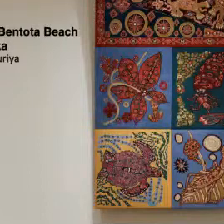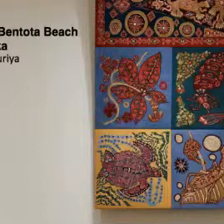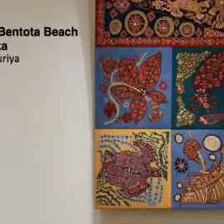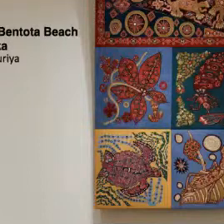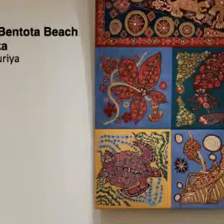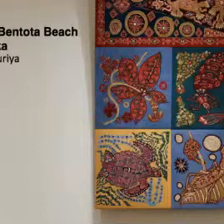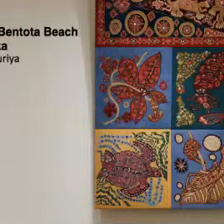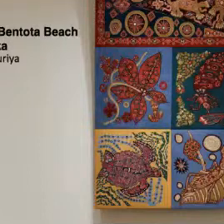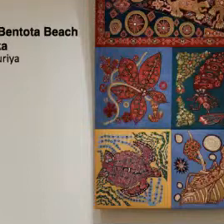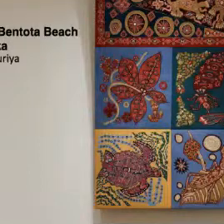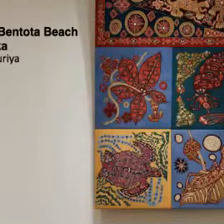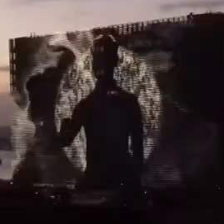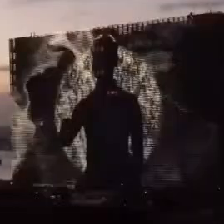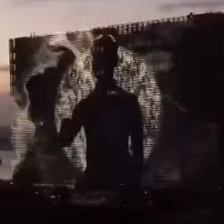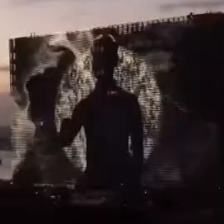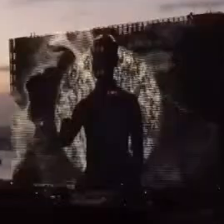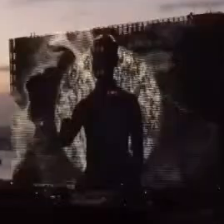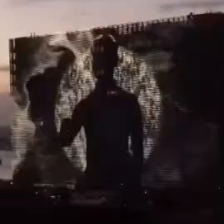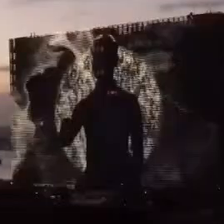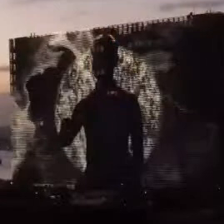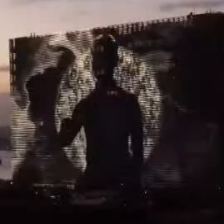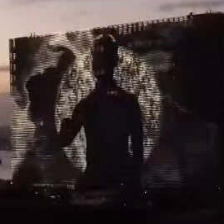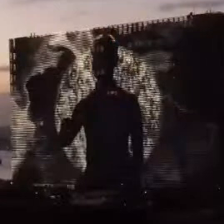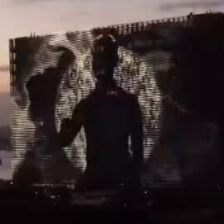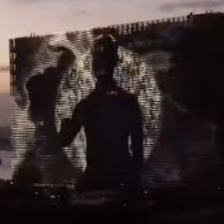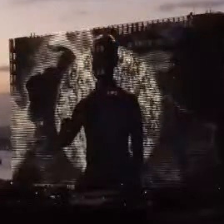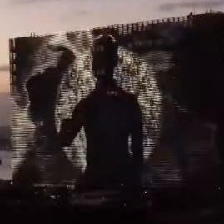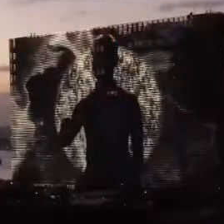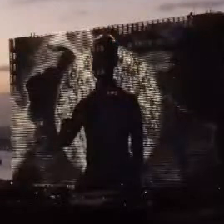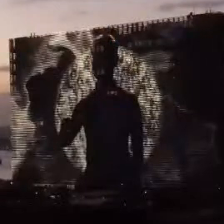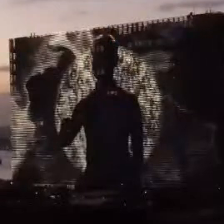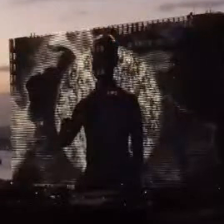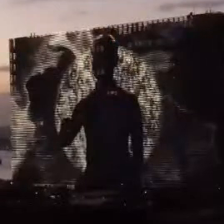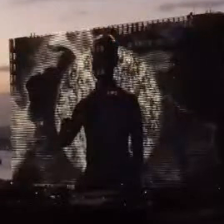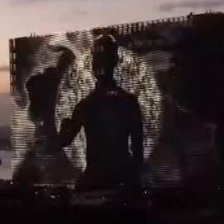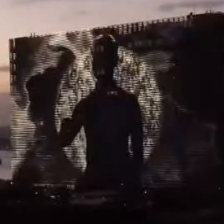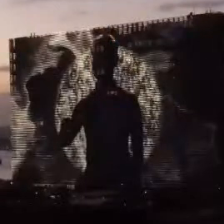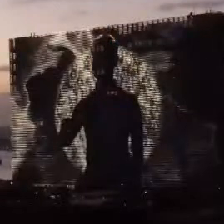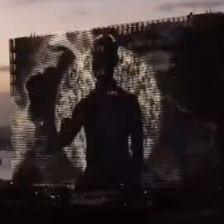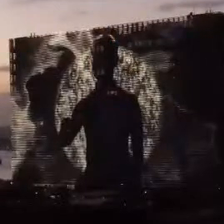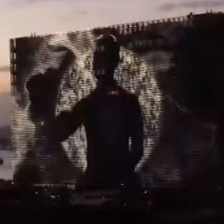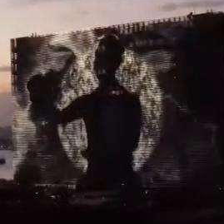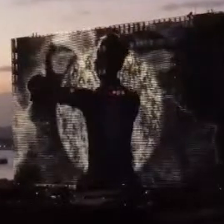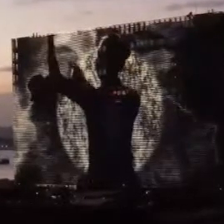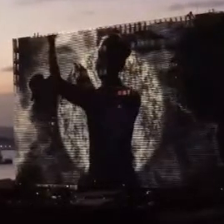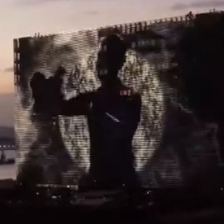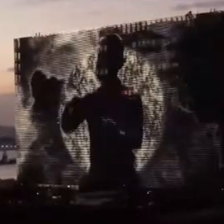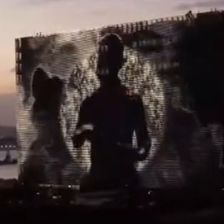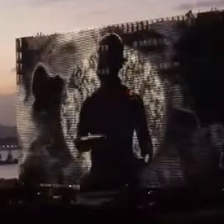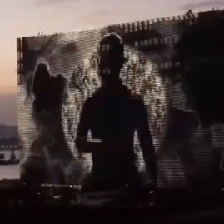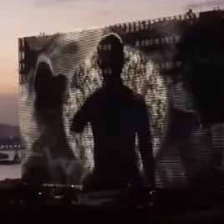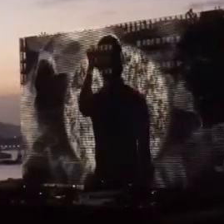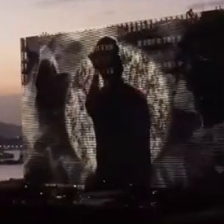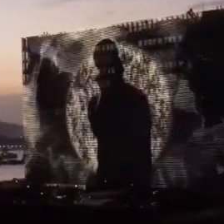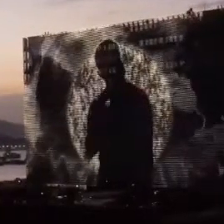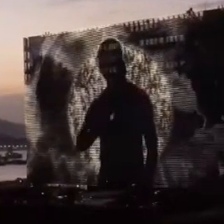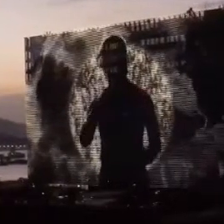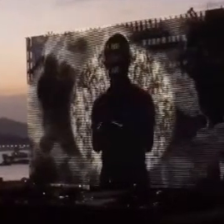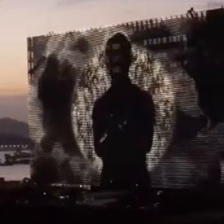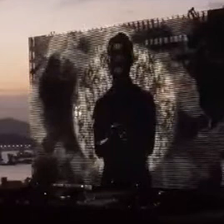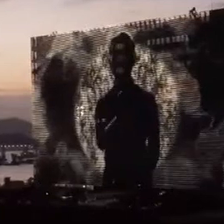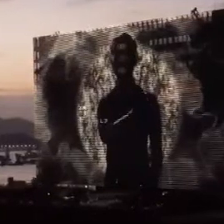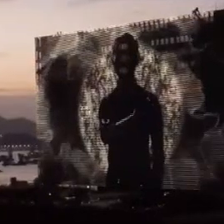And then I think my last work is a work that we commissioned for our LED